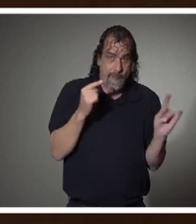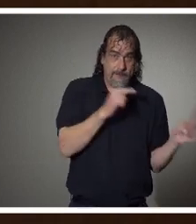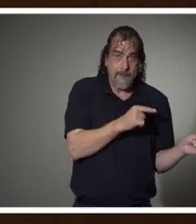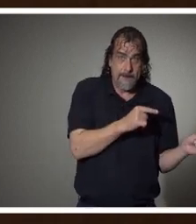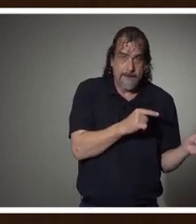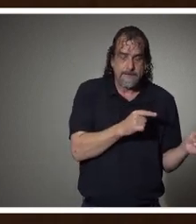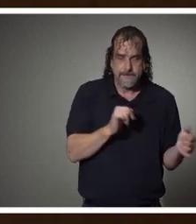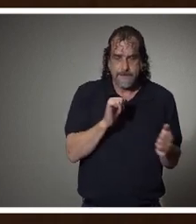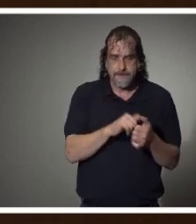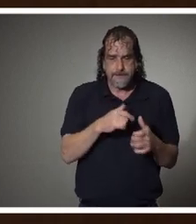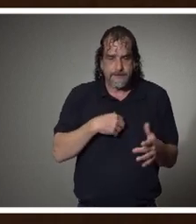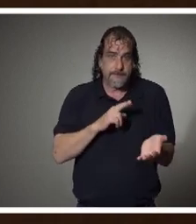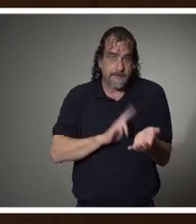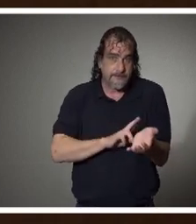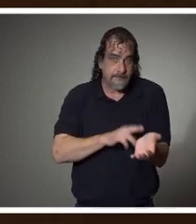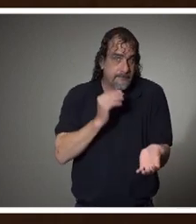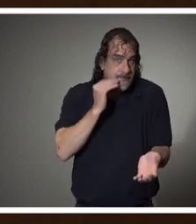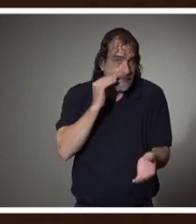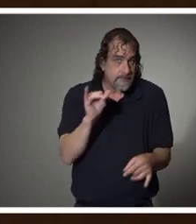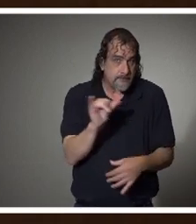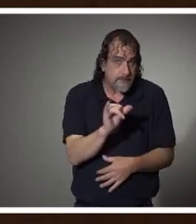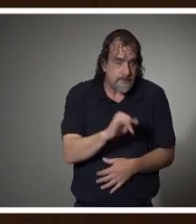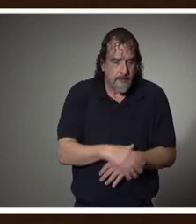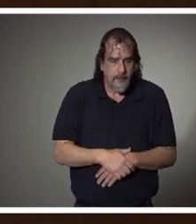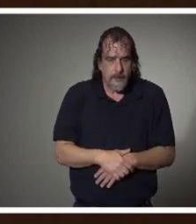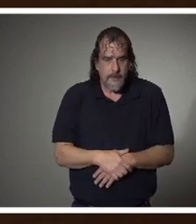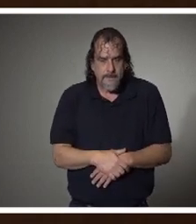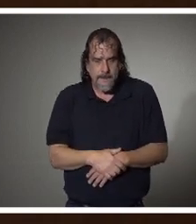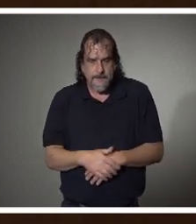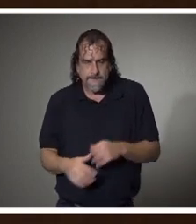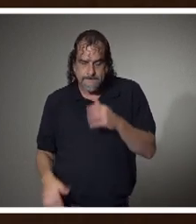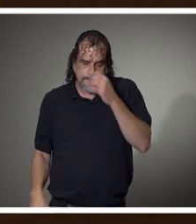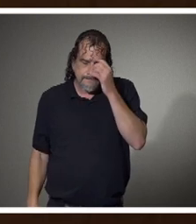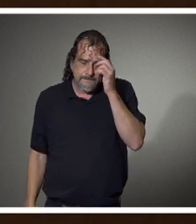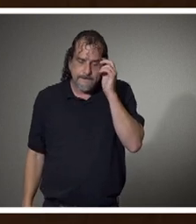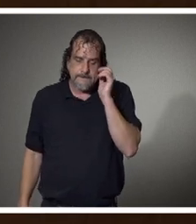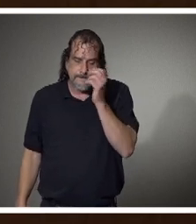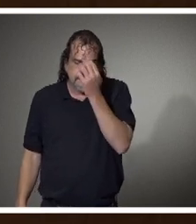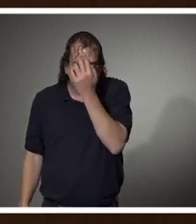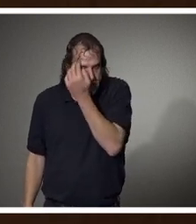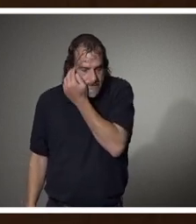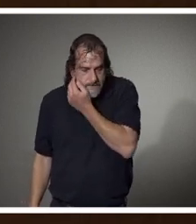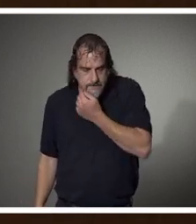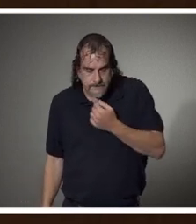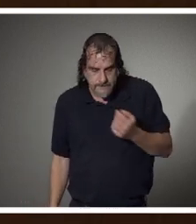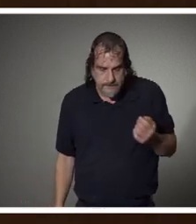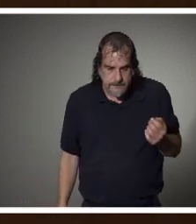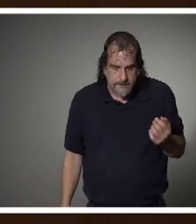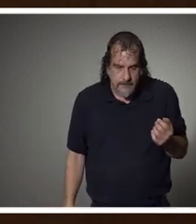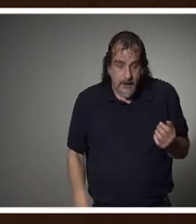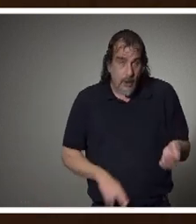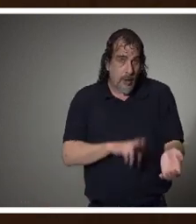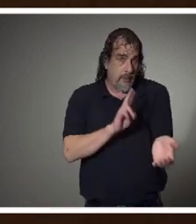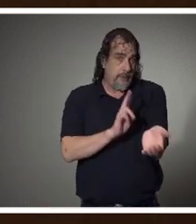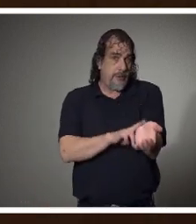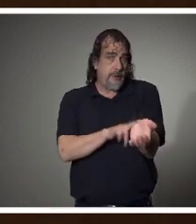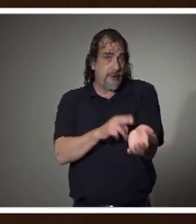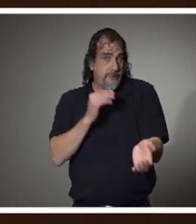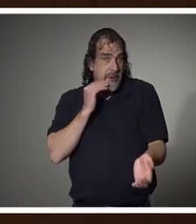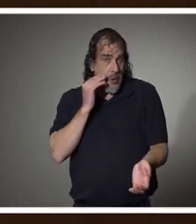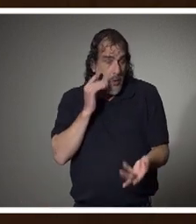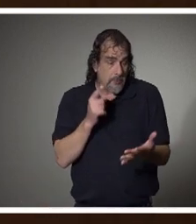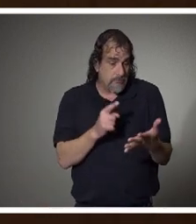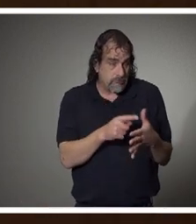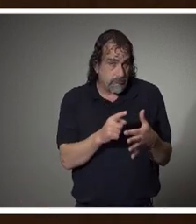the long-term care settings. As far as the the long-term care center, like nursing home